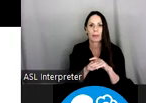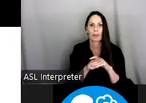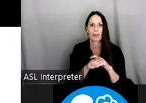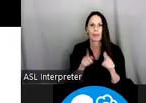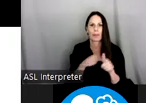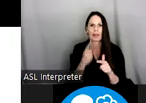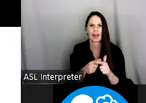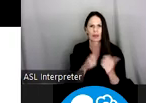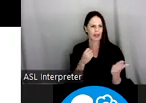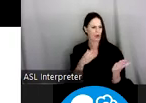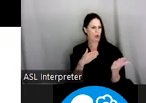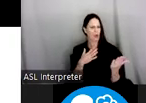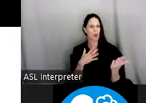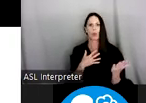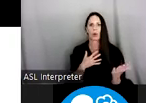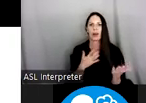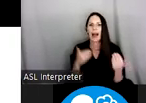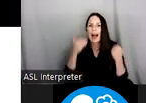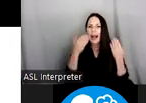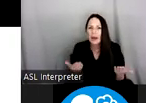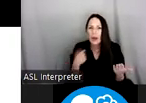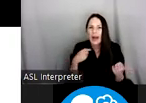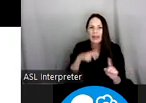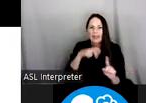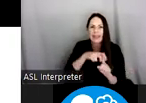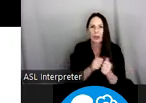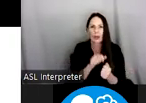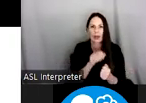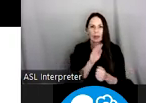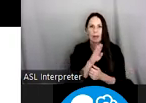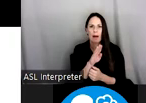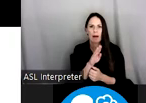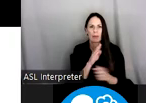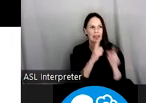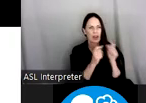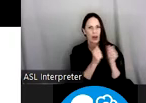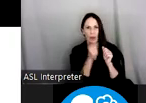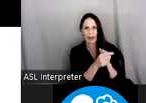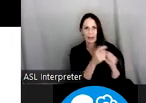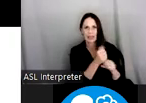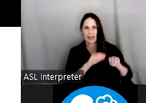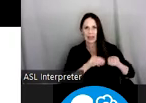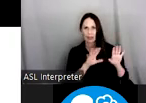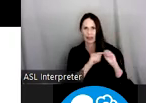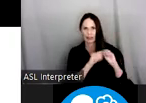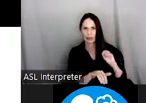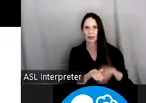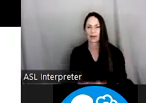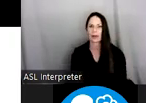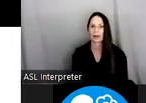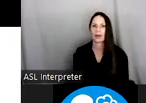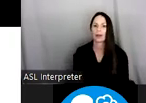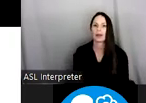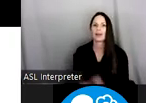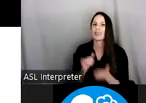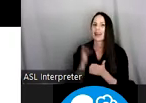this? So I don't really know. I have to get with Bob with that and talk to him to get clarification. That's why I'm